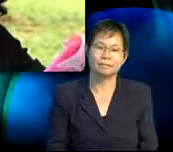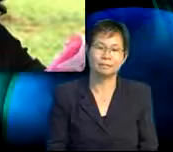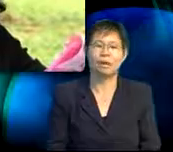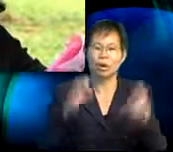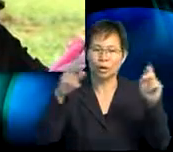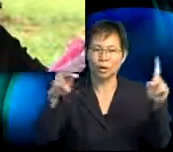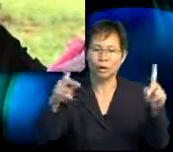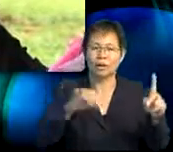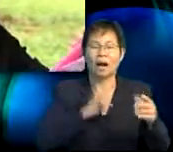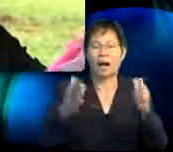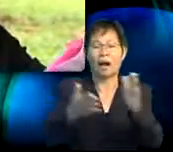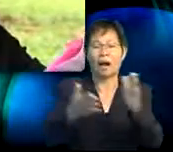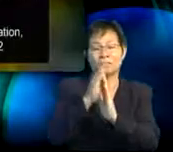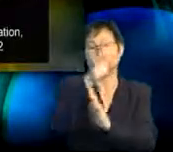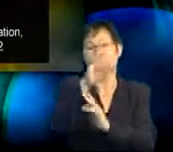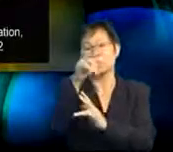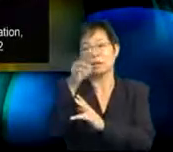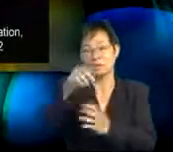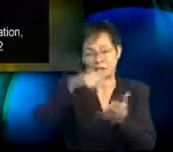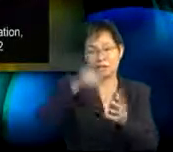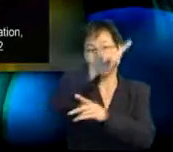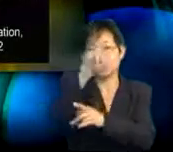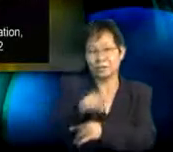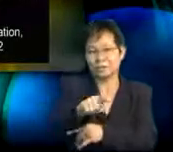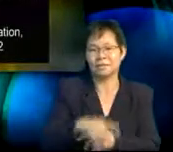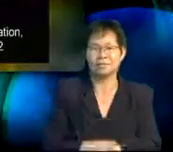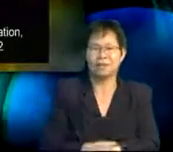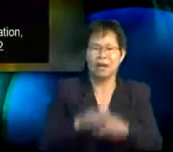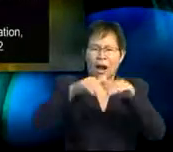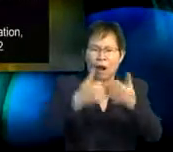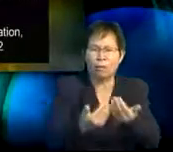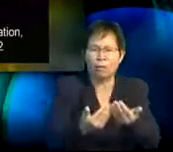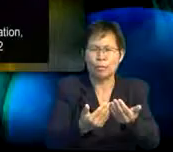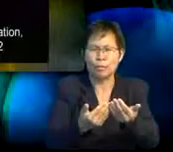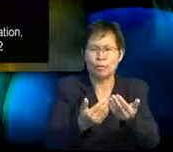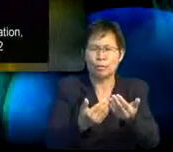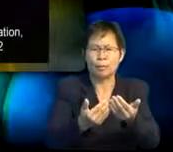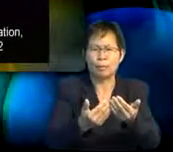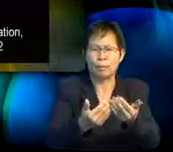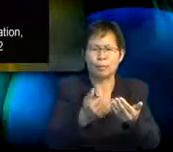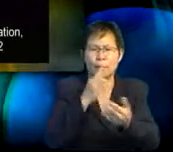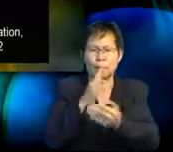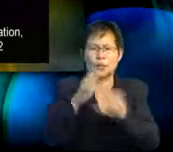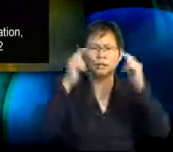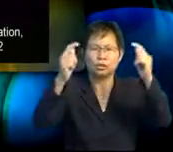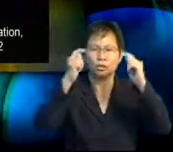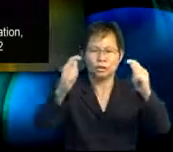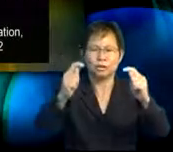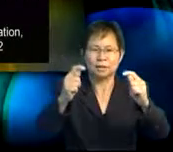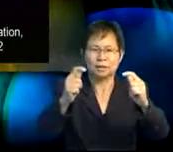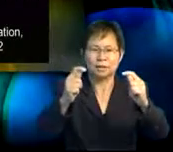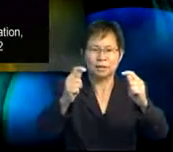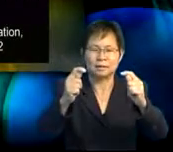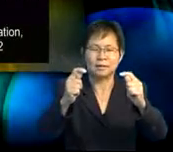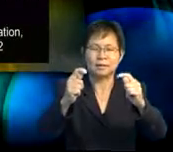Okay, I asked William this question. How many hours would each tuition session last?